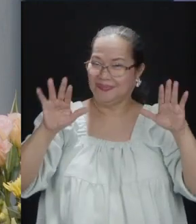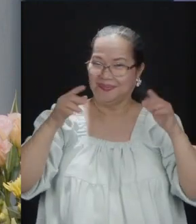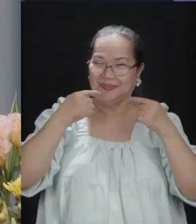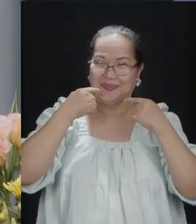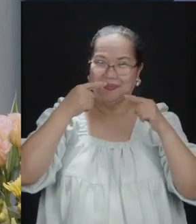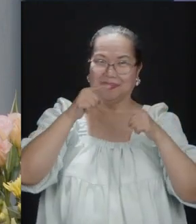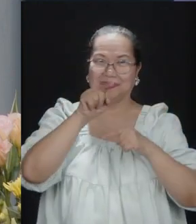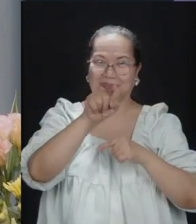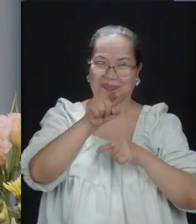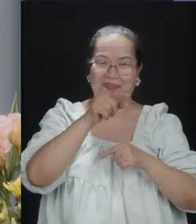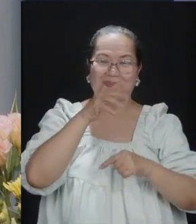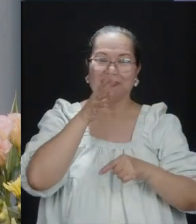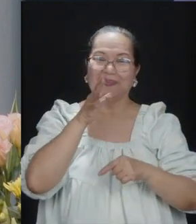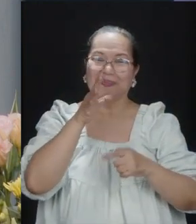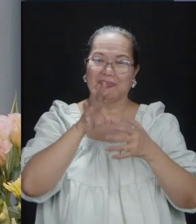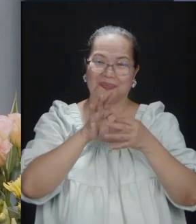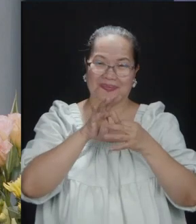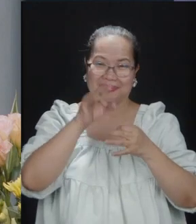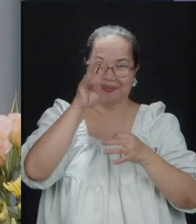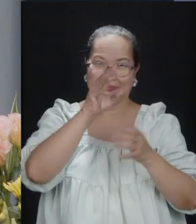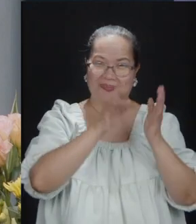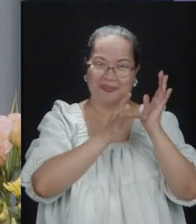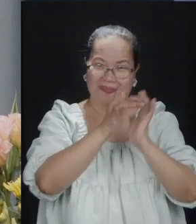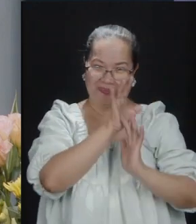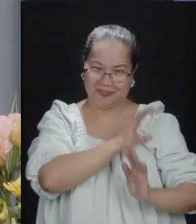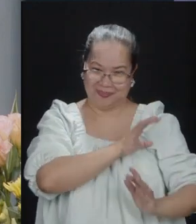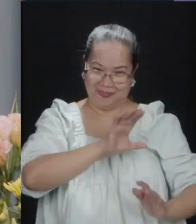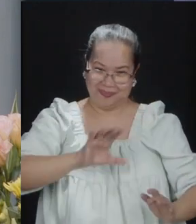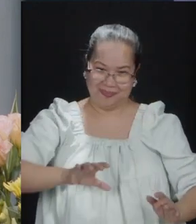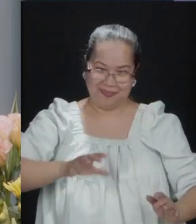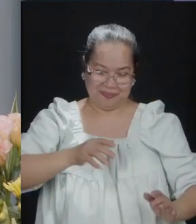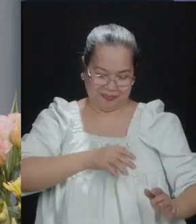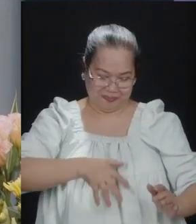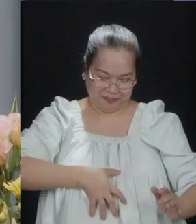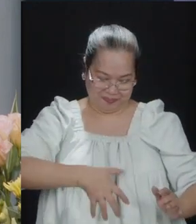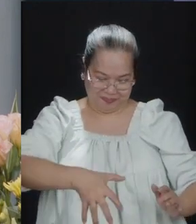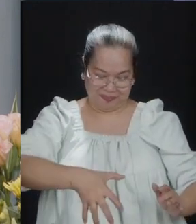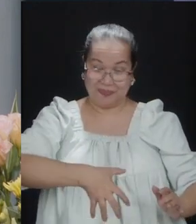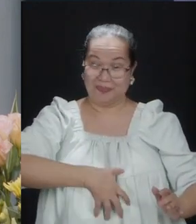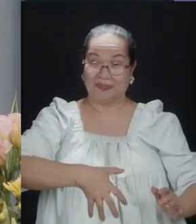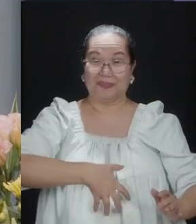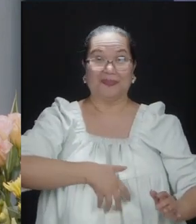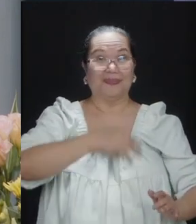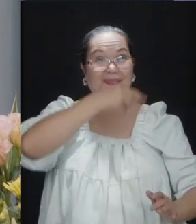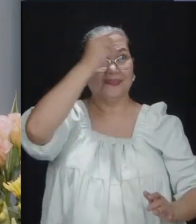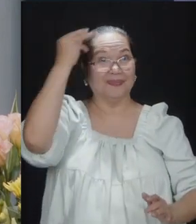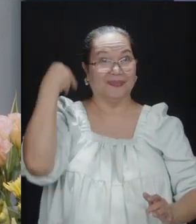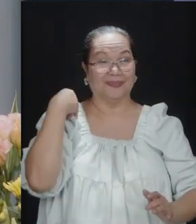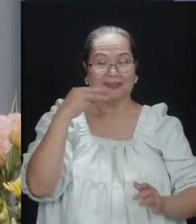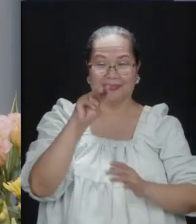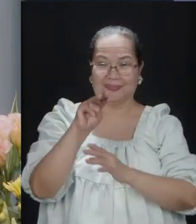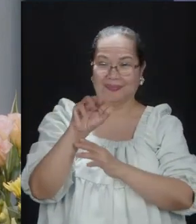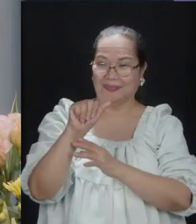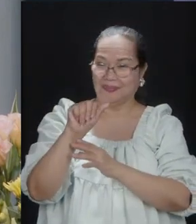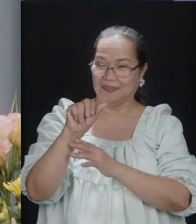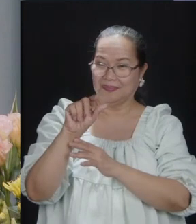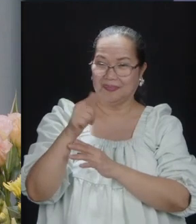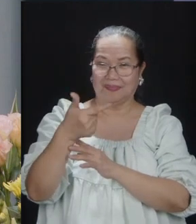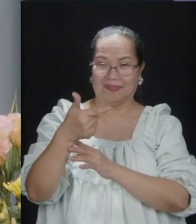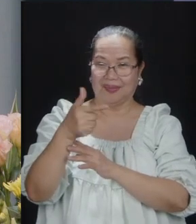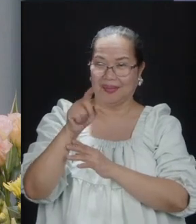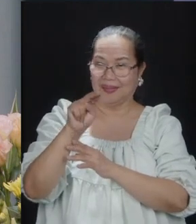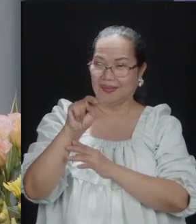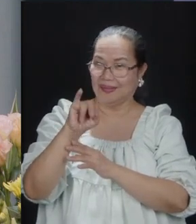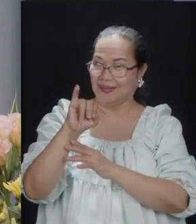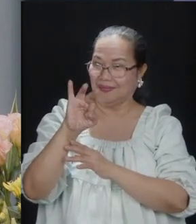that she will be the bearer of the Messiah. Now, Mary's song is known as the Magnificat, "My soul magnifies